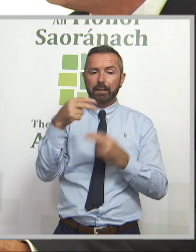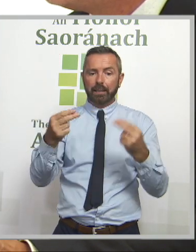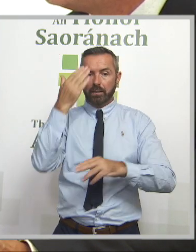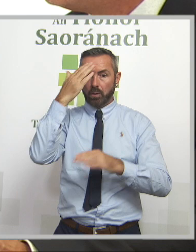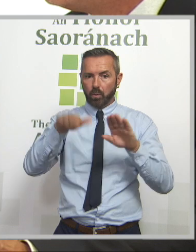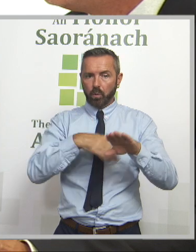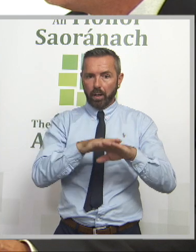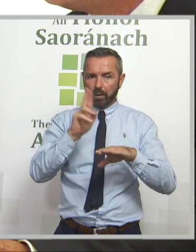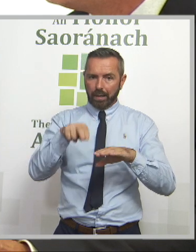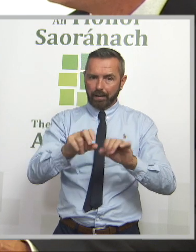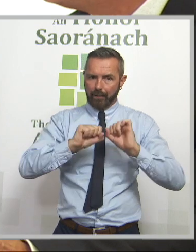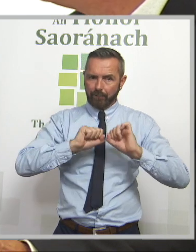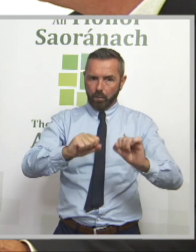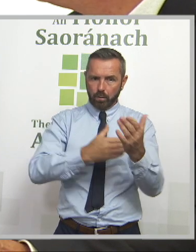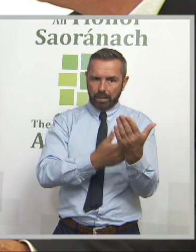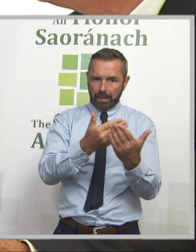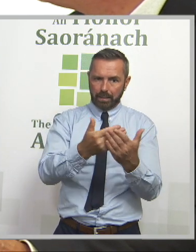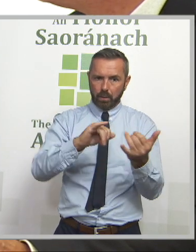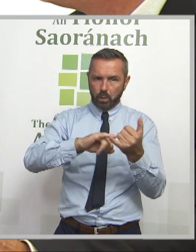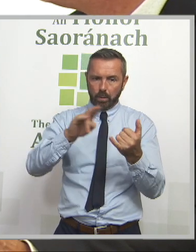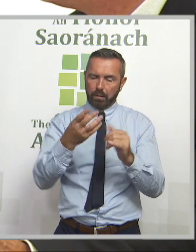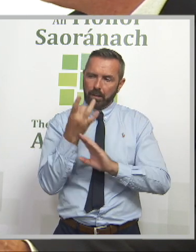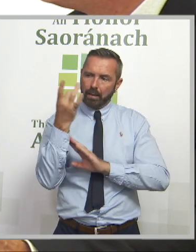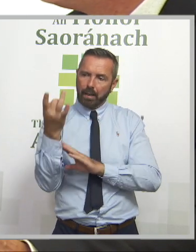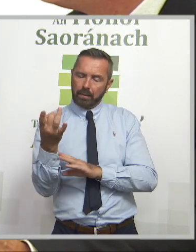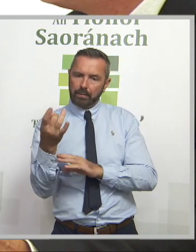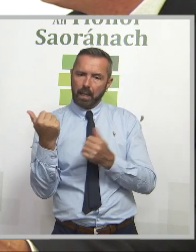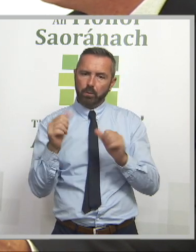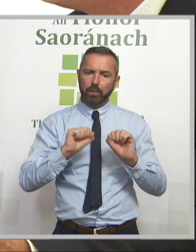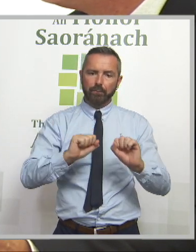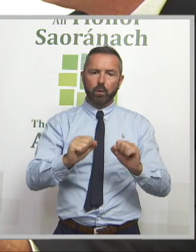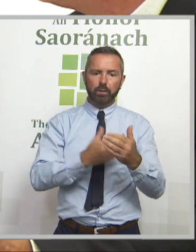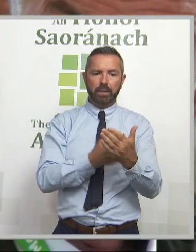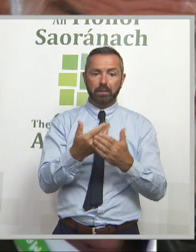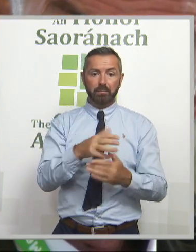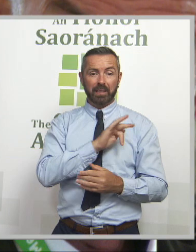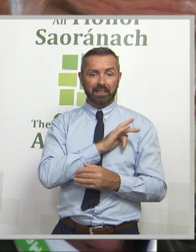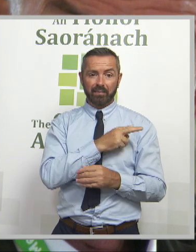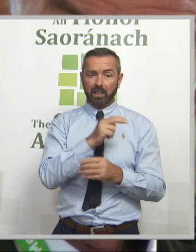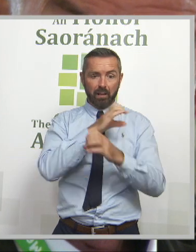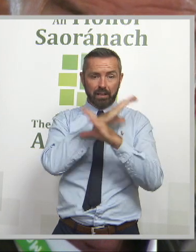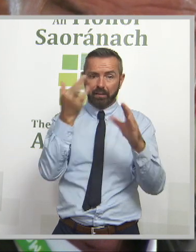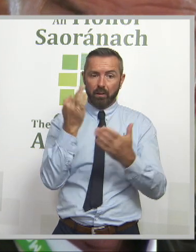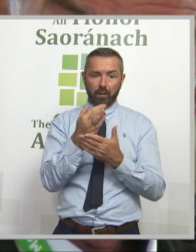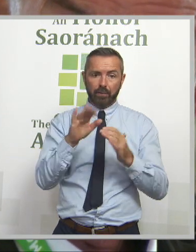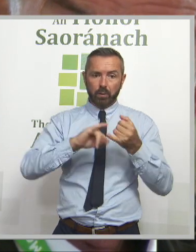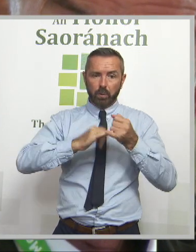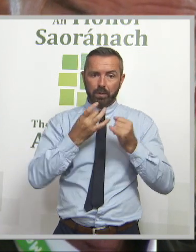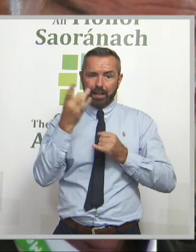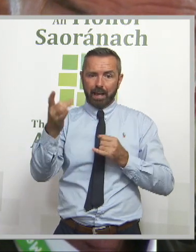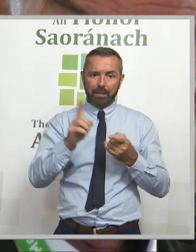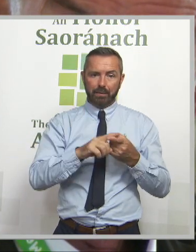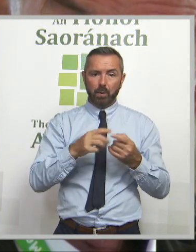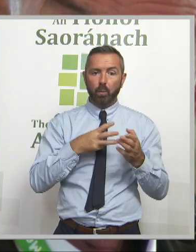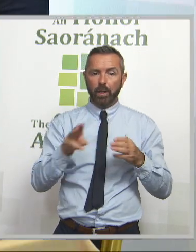to enforce legislation or who they can go to ask. And oftentimes I'm not even clear on where to go or who to ask when people